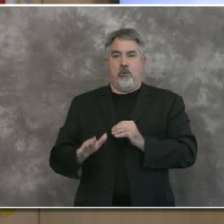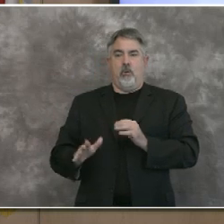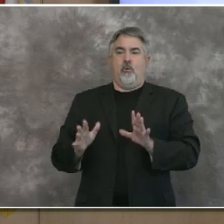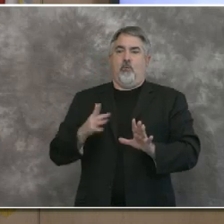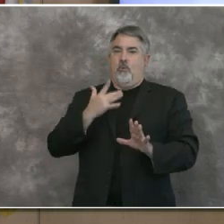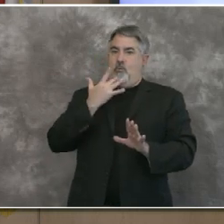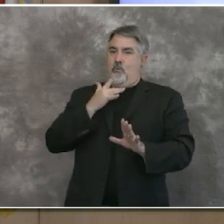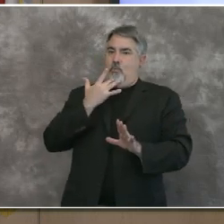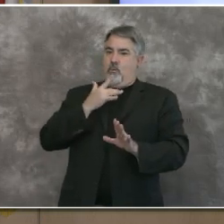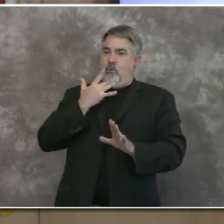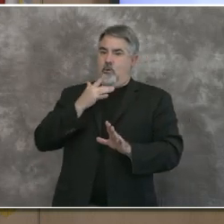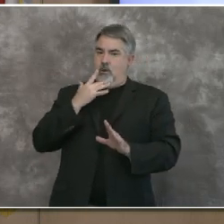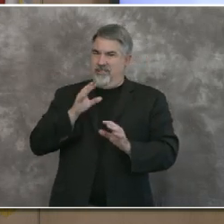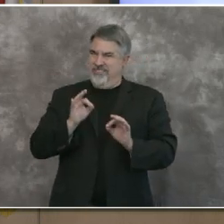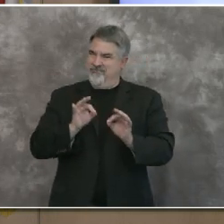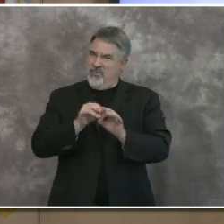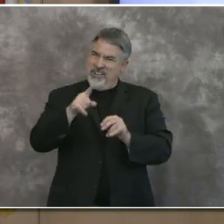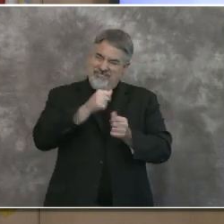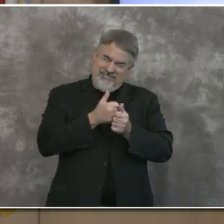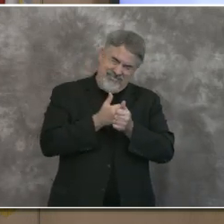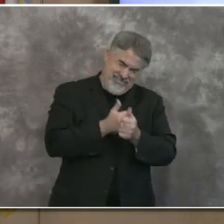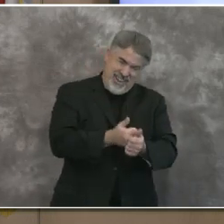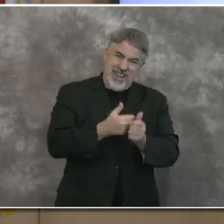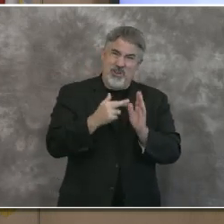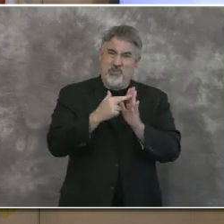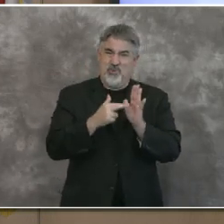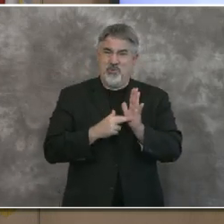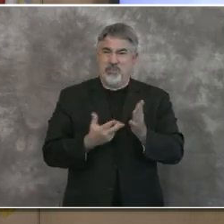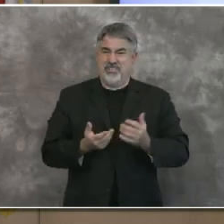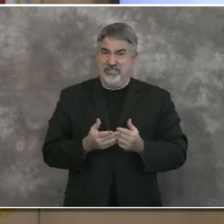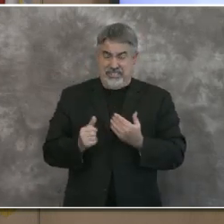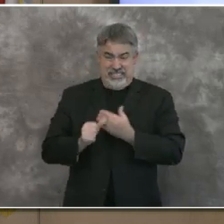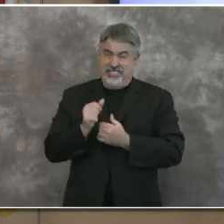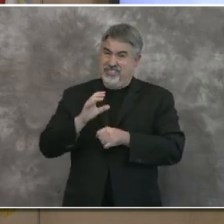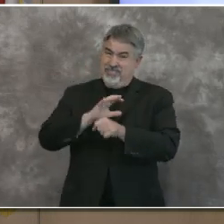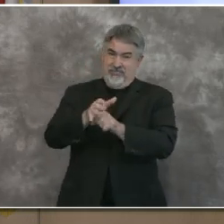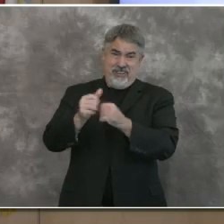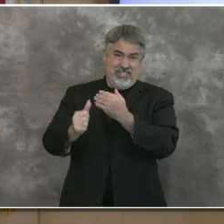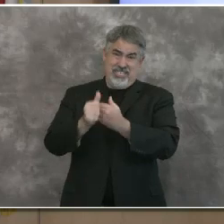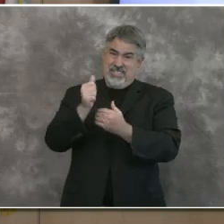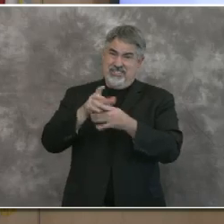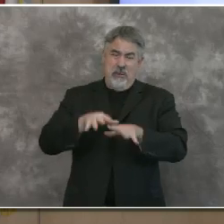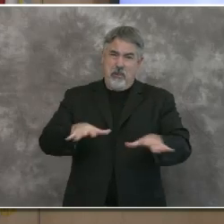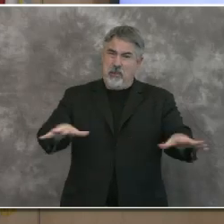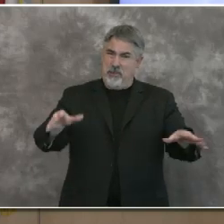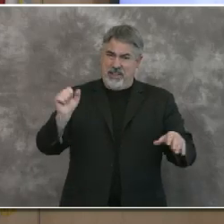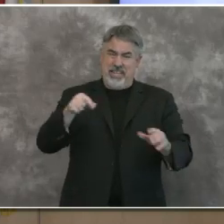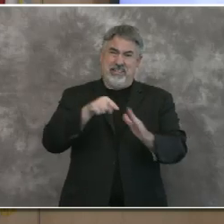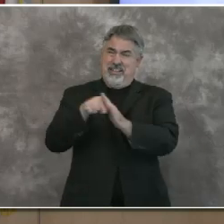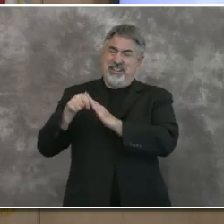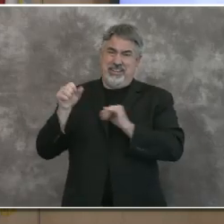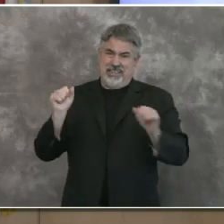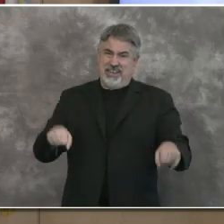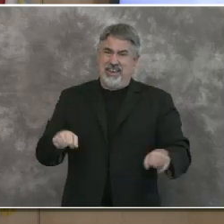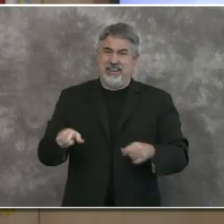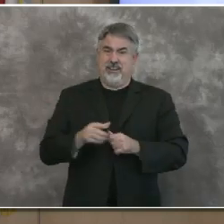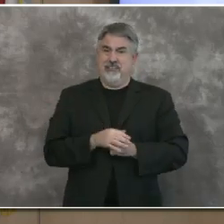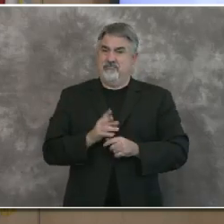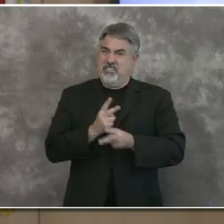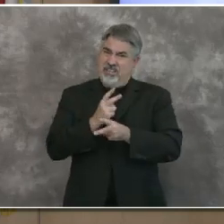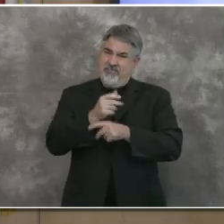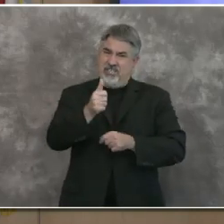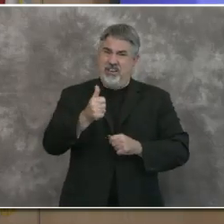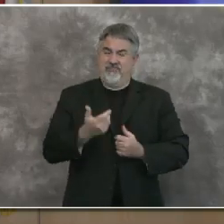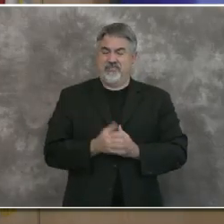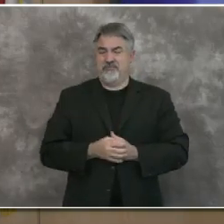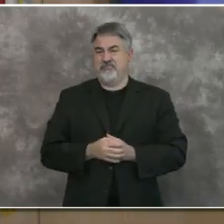is a reminder that the danger is still present and still out there, which is why we ask the public's continued help in adhering to our public health orders. With that, I